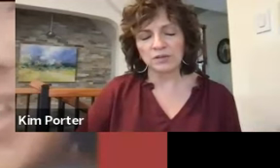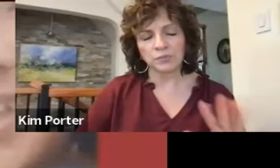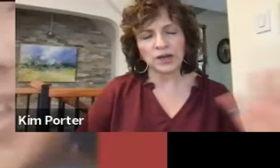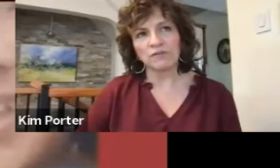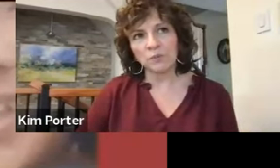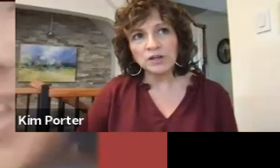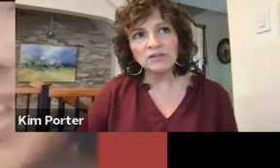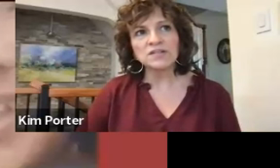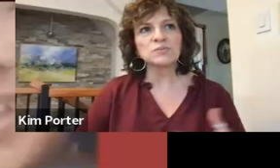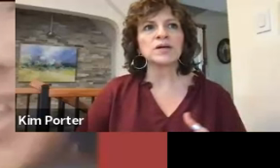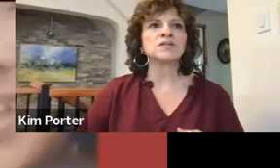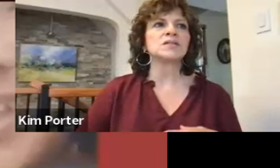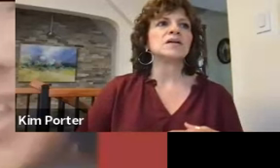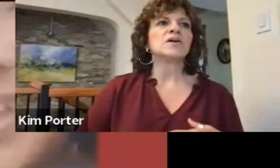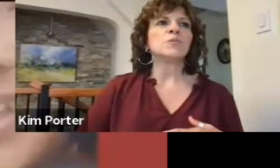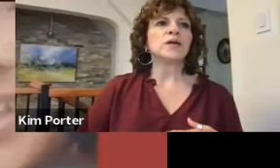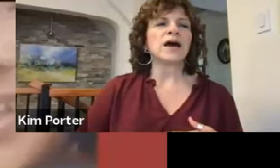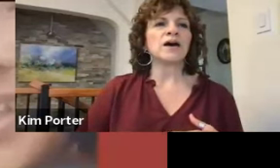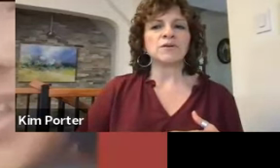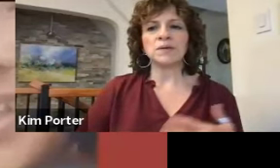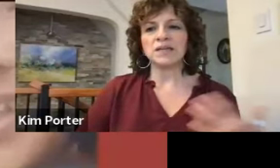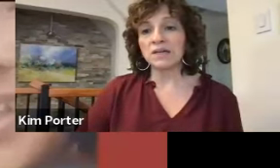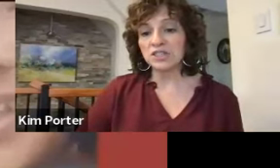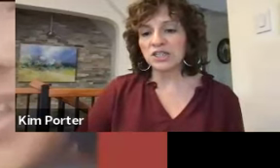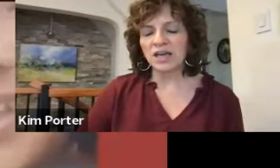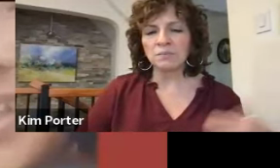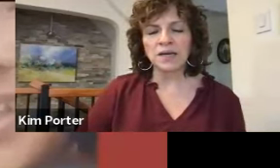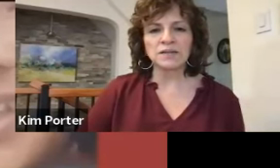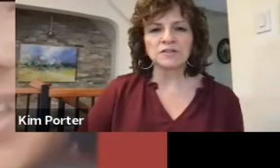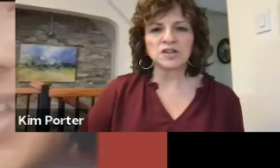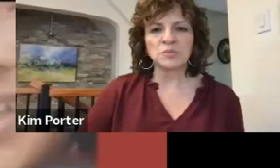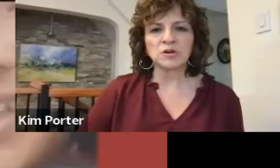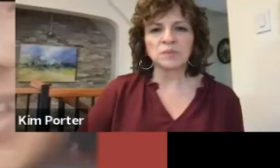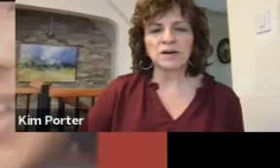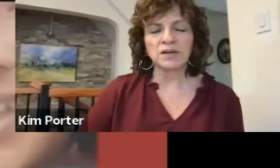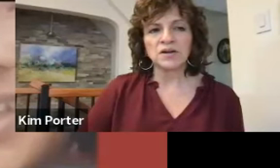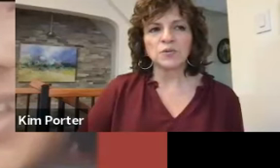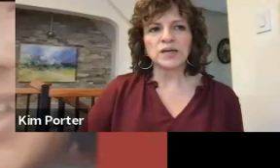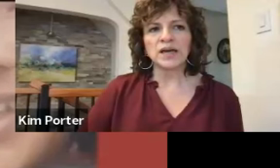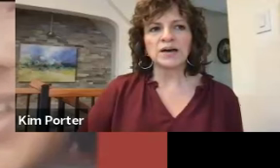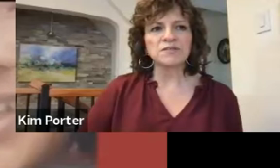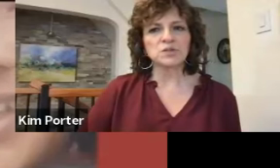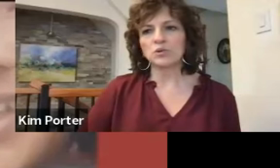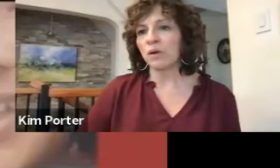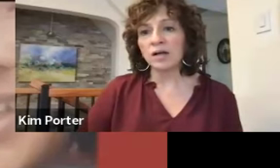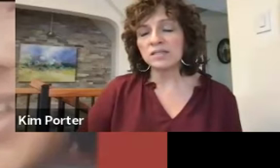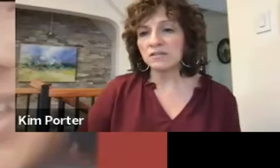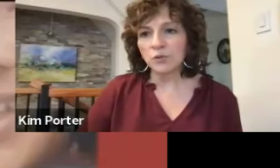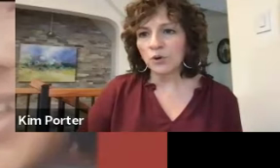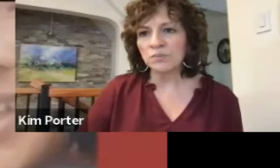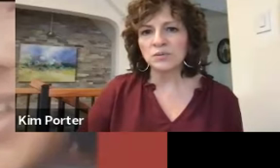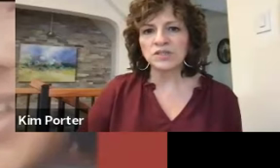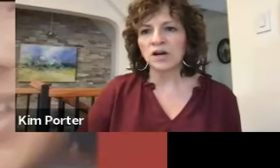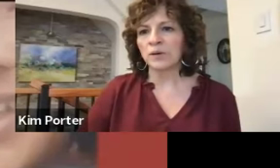but we have community events around it. We have a media messaging campaign that I'll tell you more about. We have some school